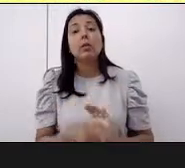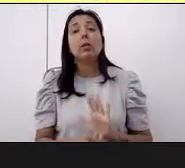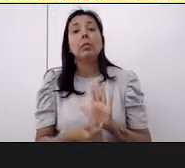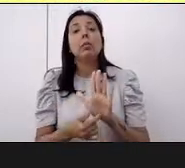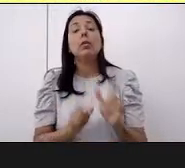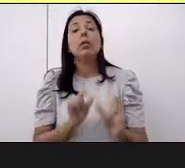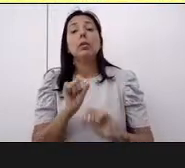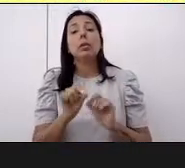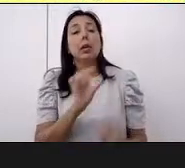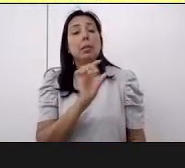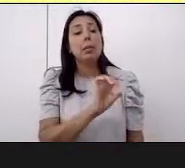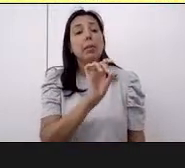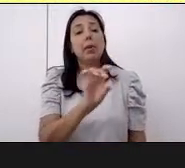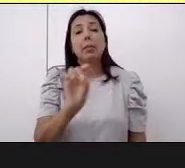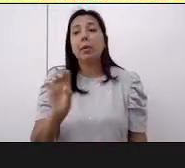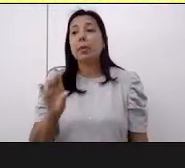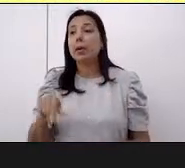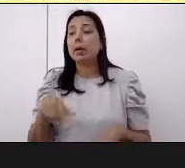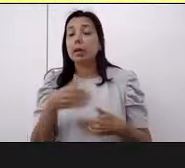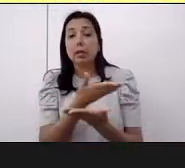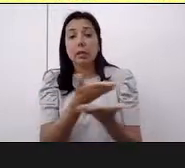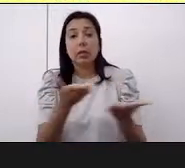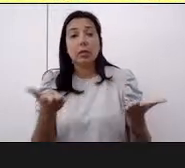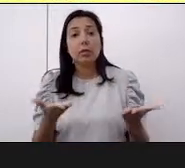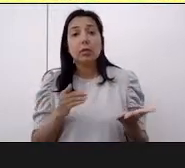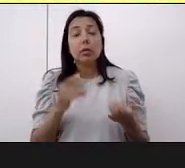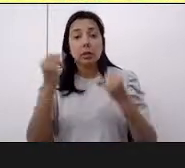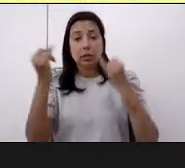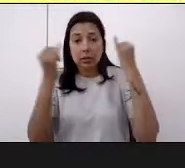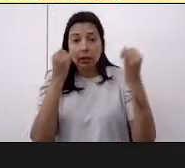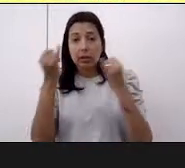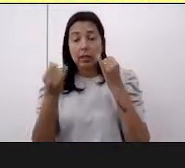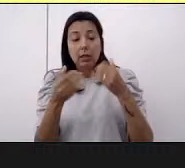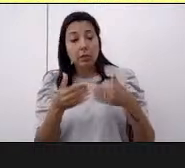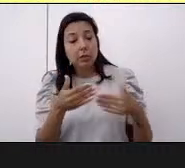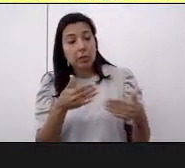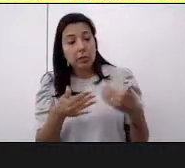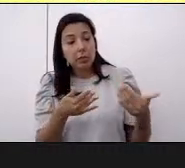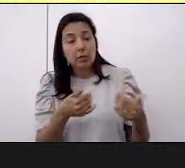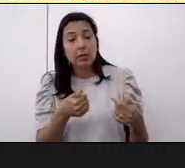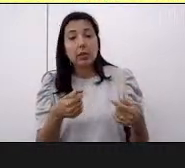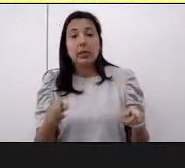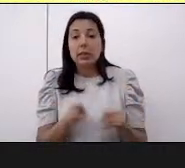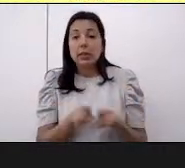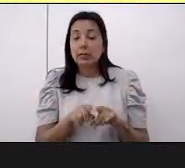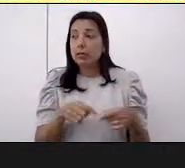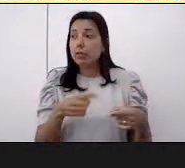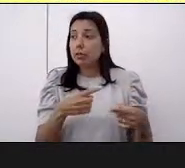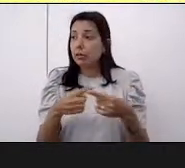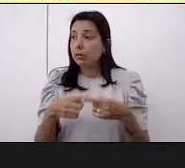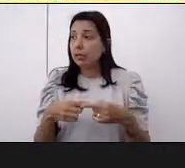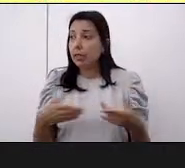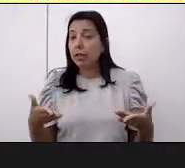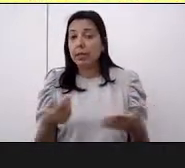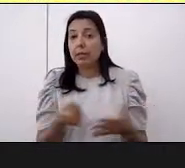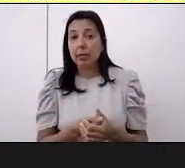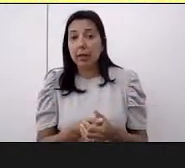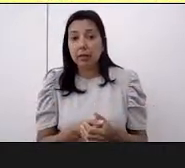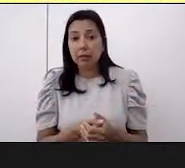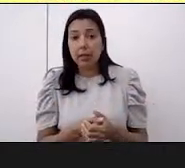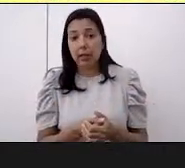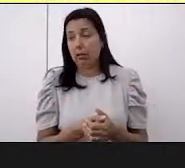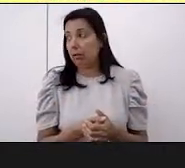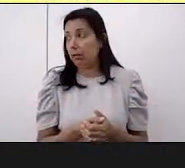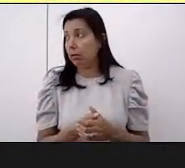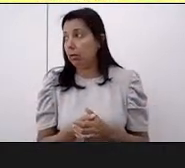fights and argumentation there is on each of them, bring some different kinds of ideas